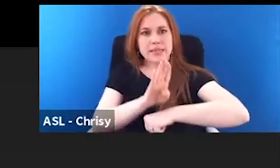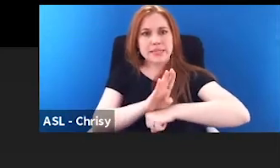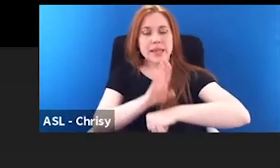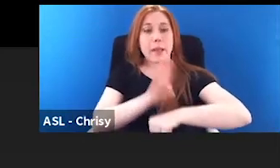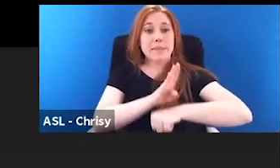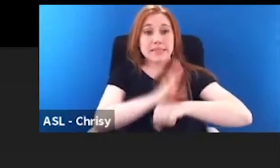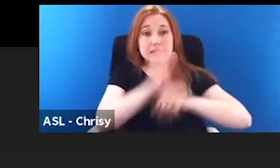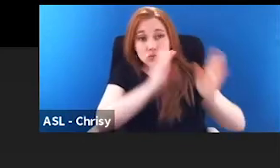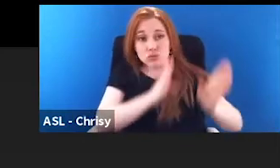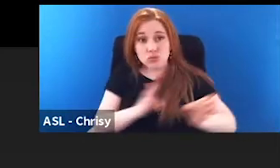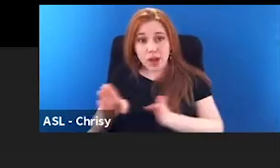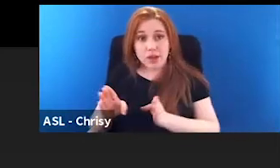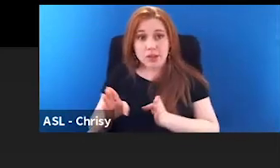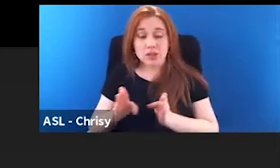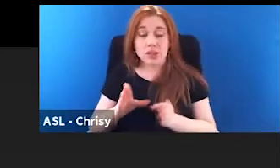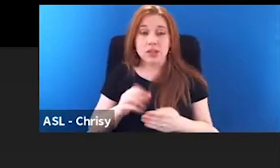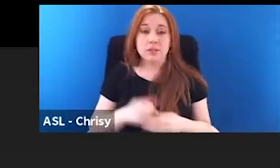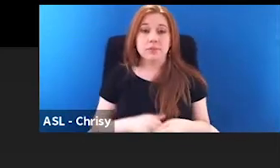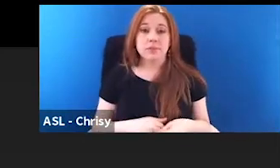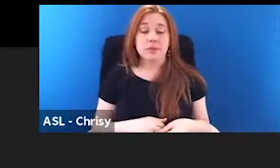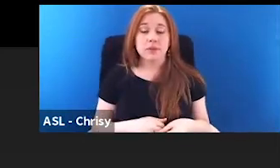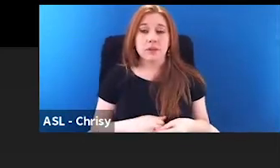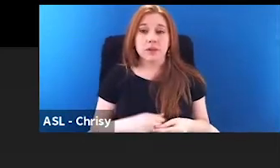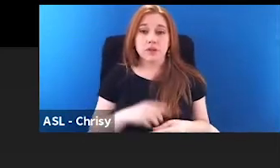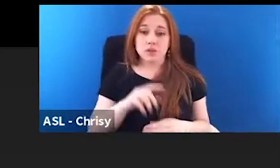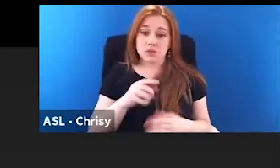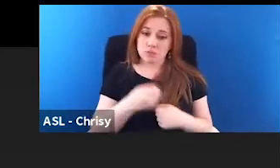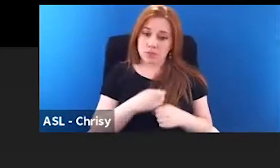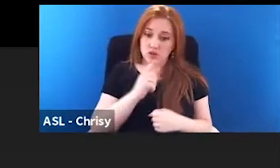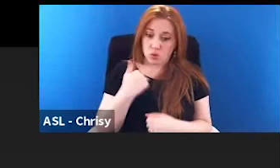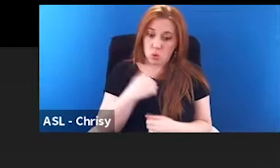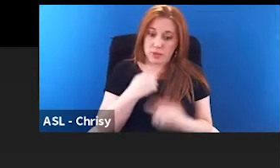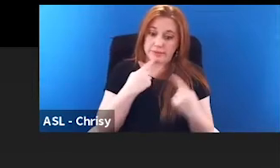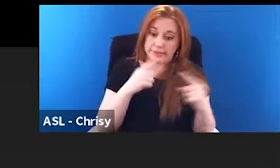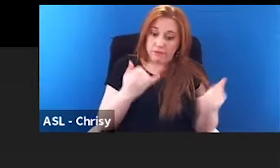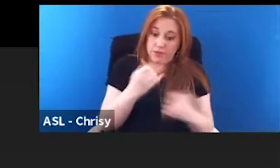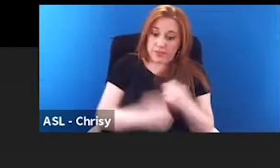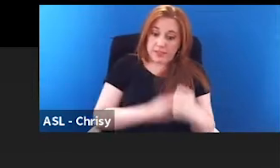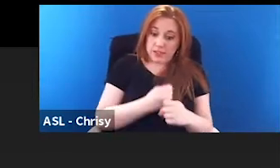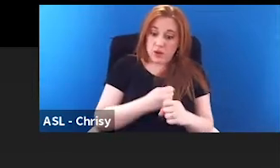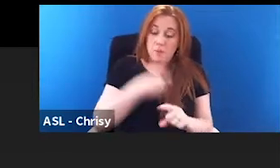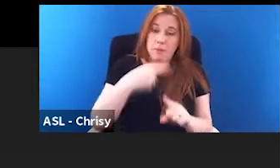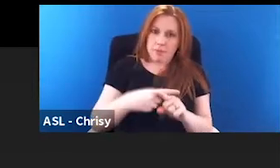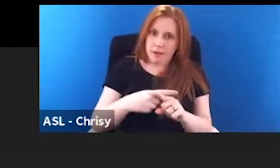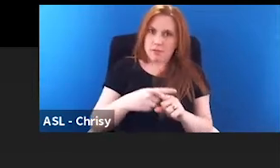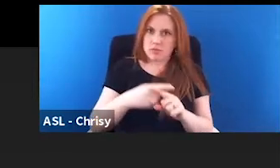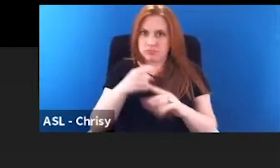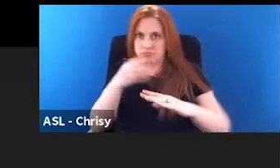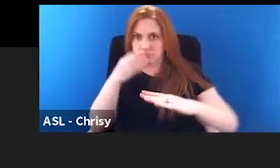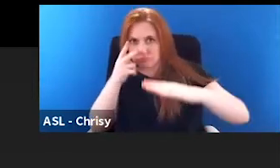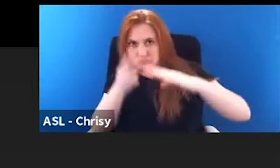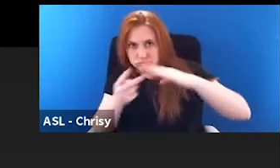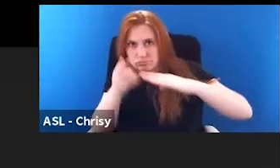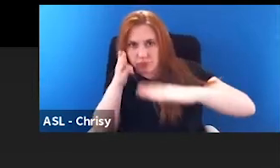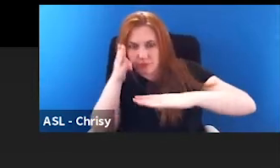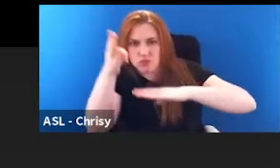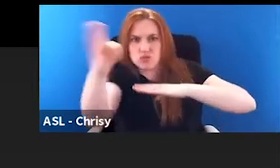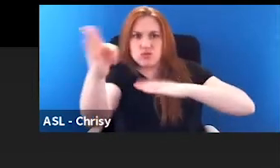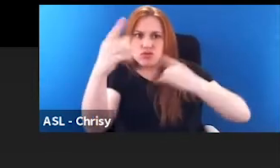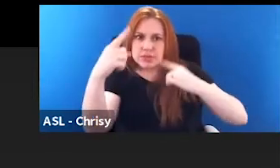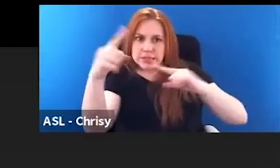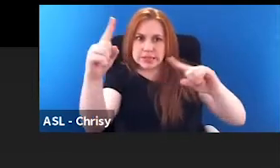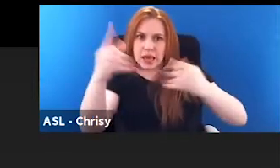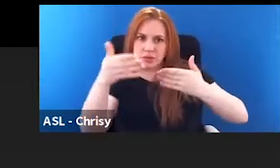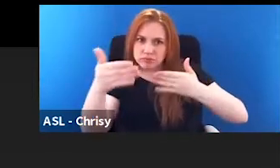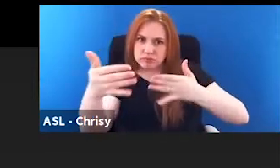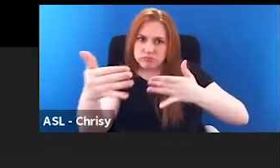not only makes sure we're successful this year, but we are set up for future success and future longevity within